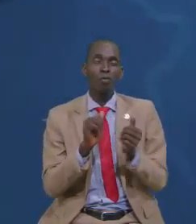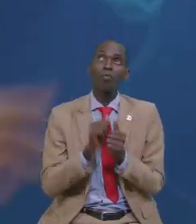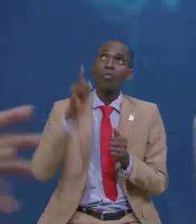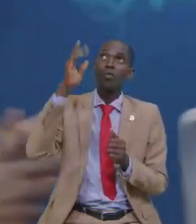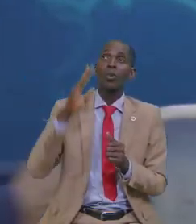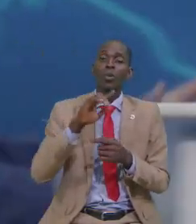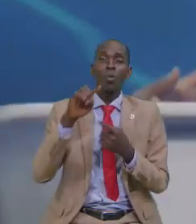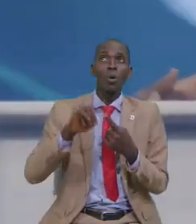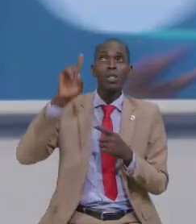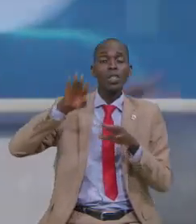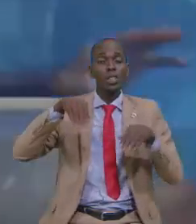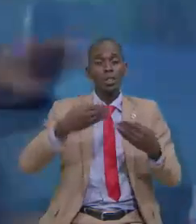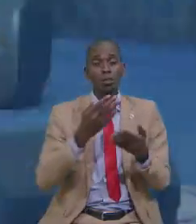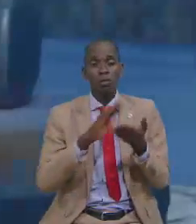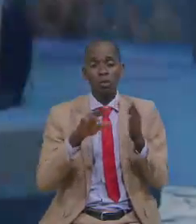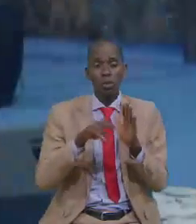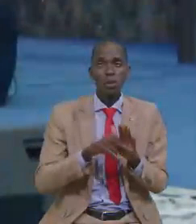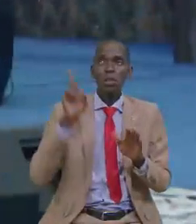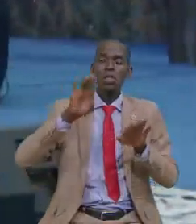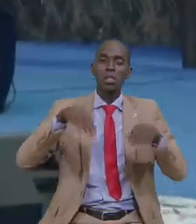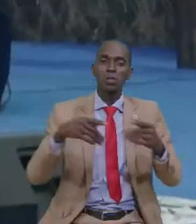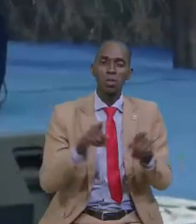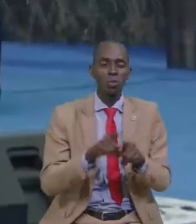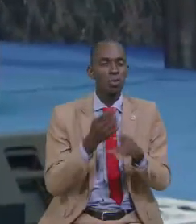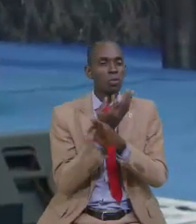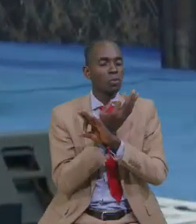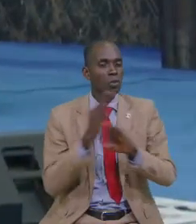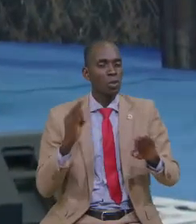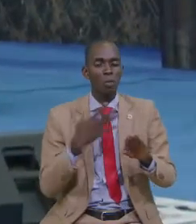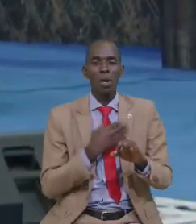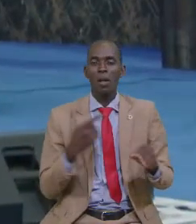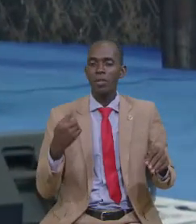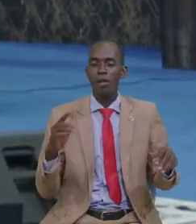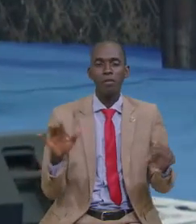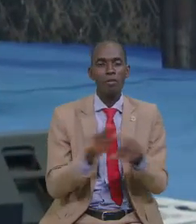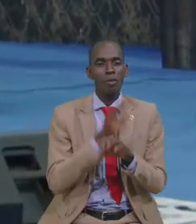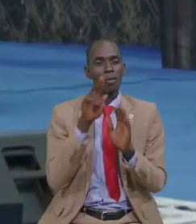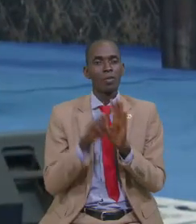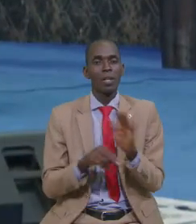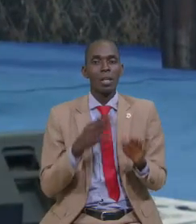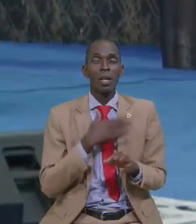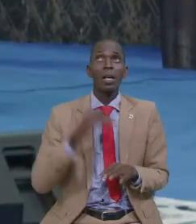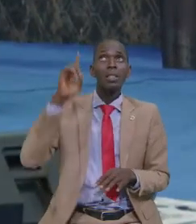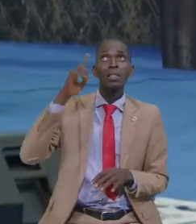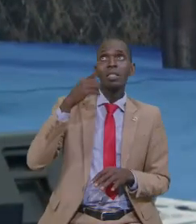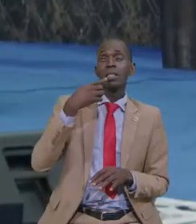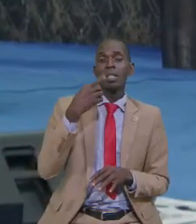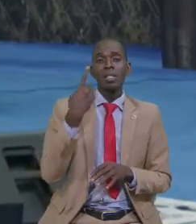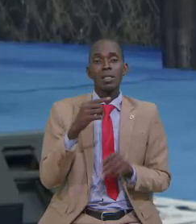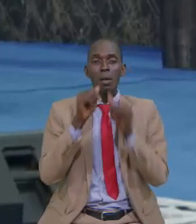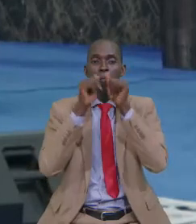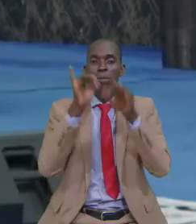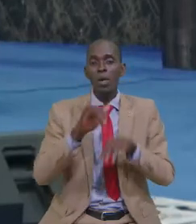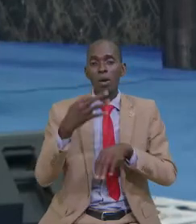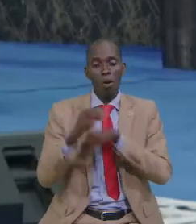you the freedom, and he gives you the fullness. And he says, the blessing of Abraham comes